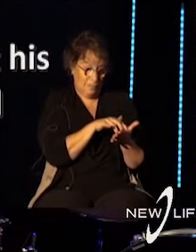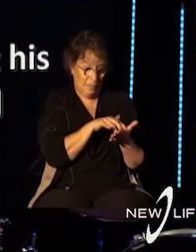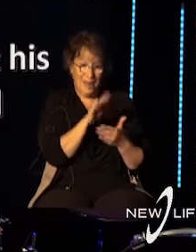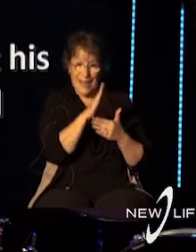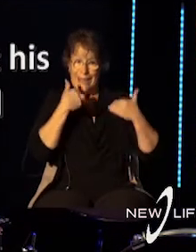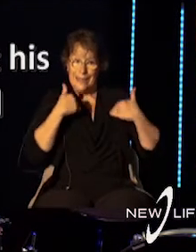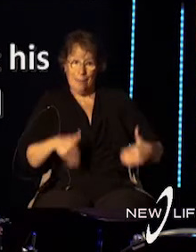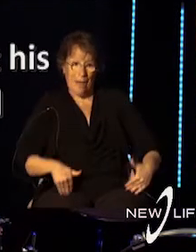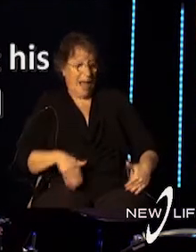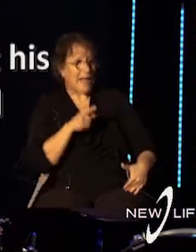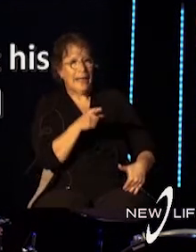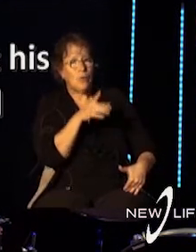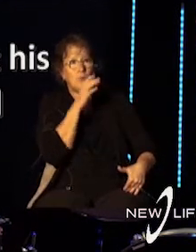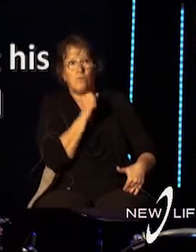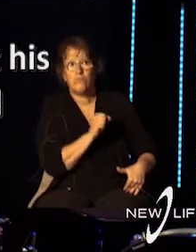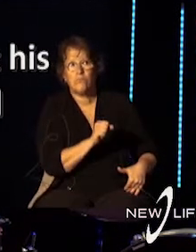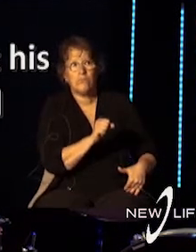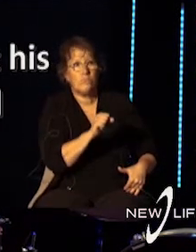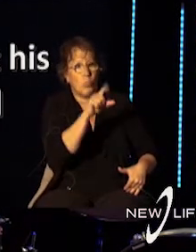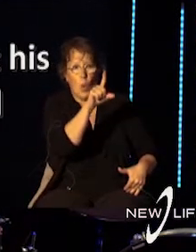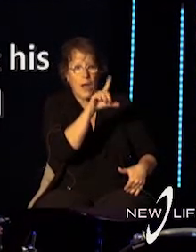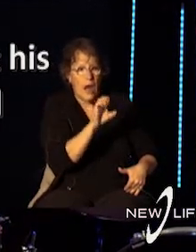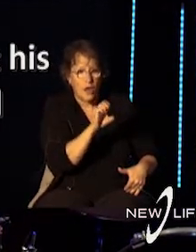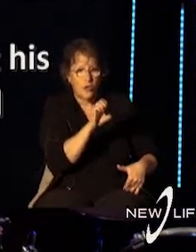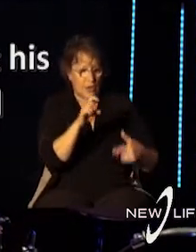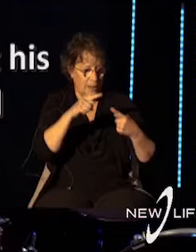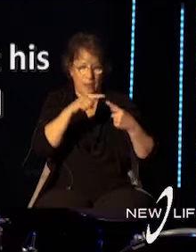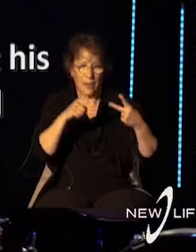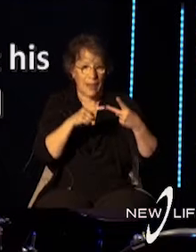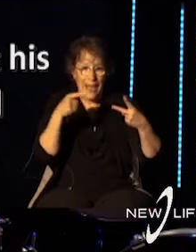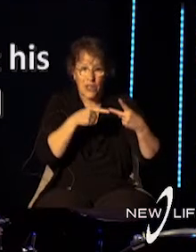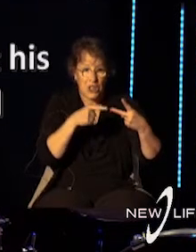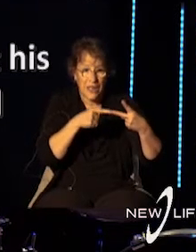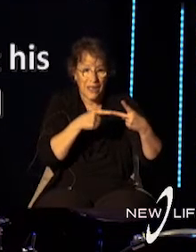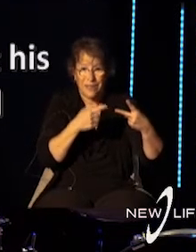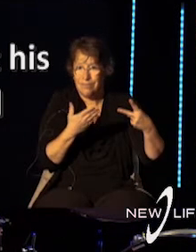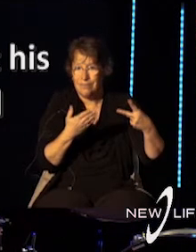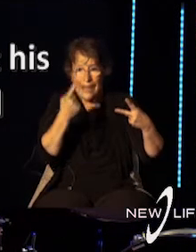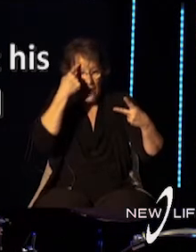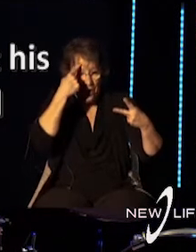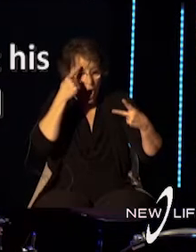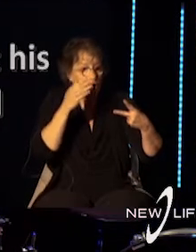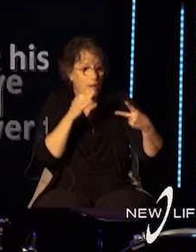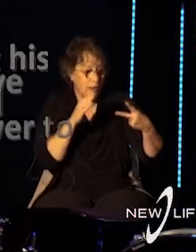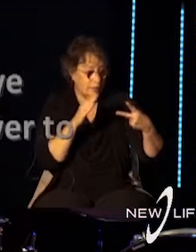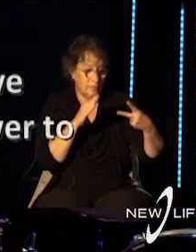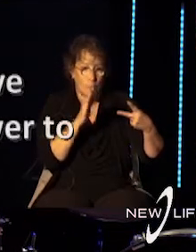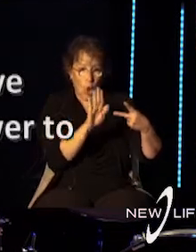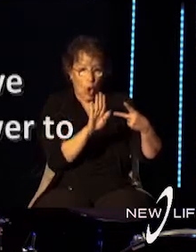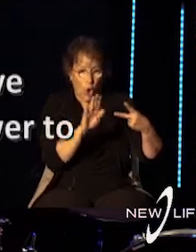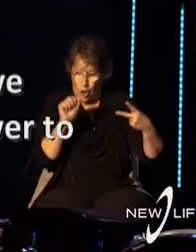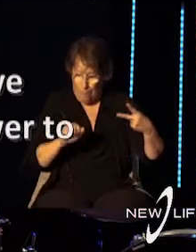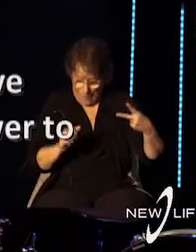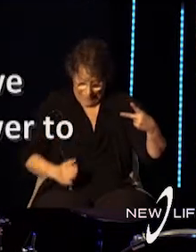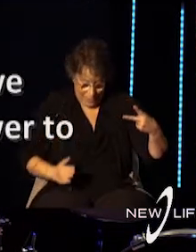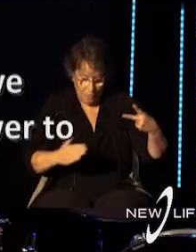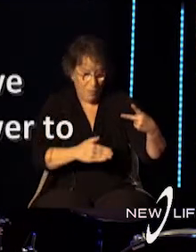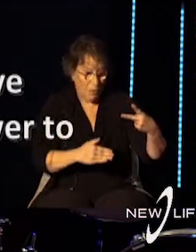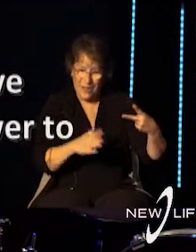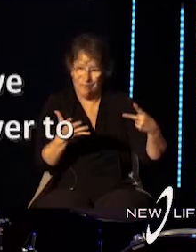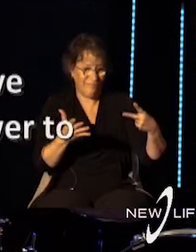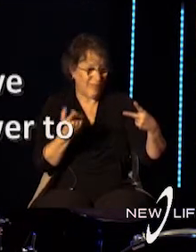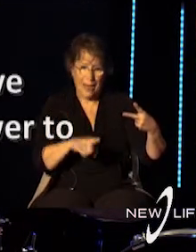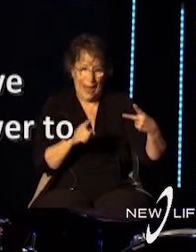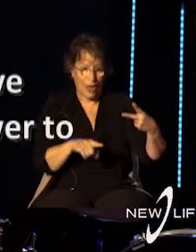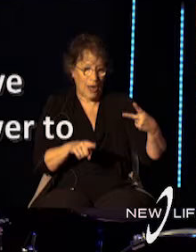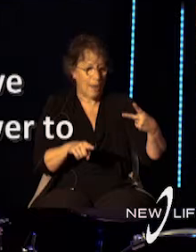he was about 100 years old, and that Sarah's womb was also dead. Yet he did not waver through unbelief regarding the